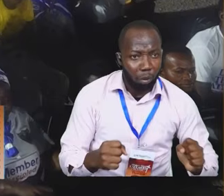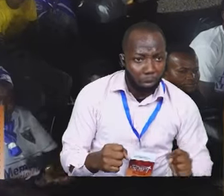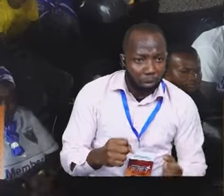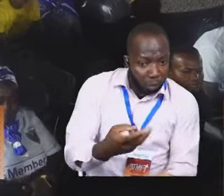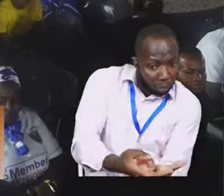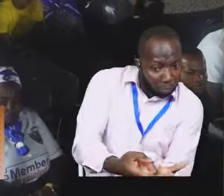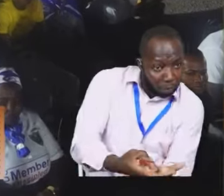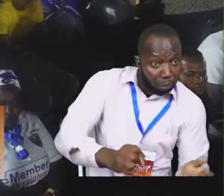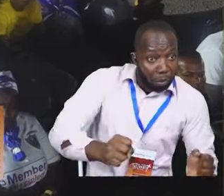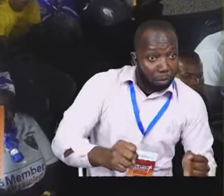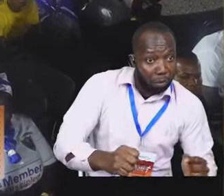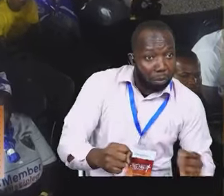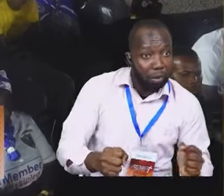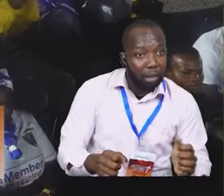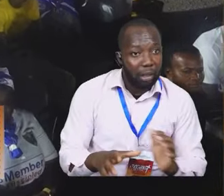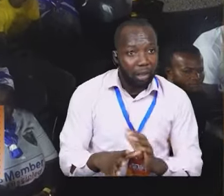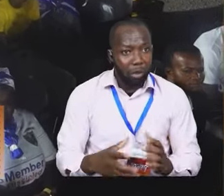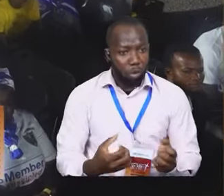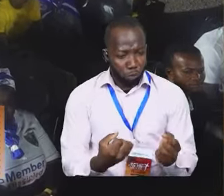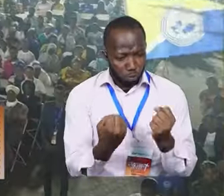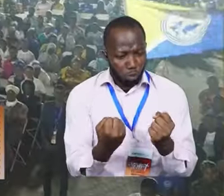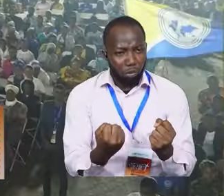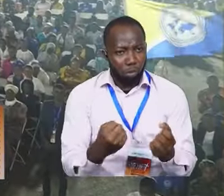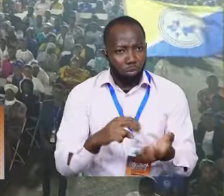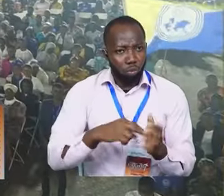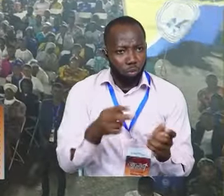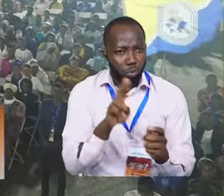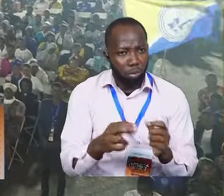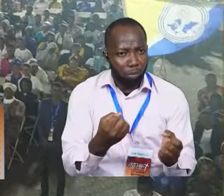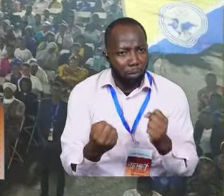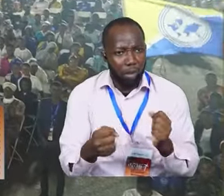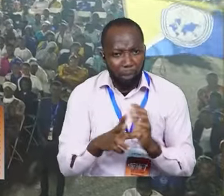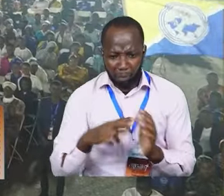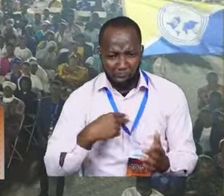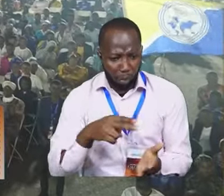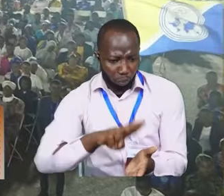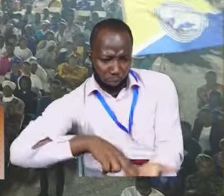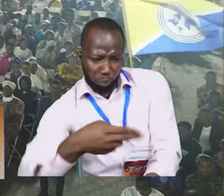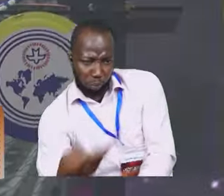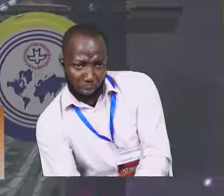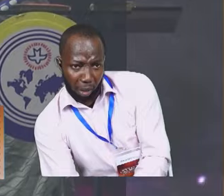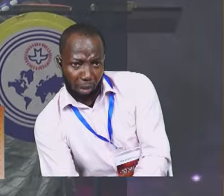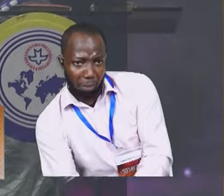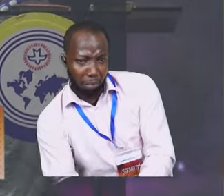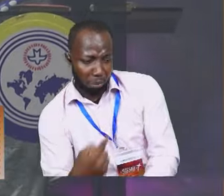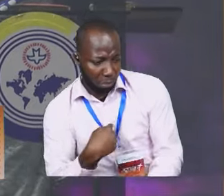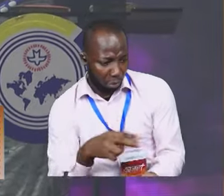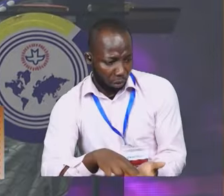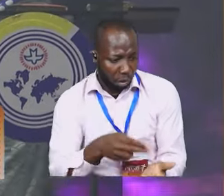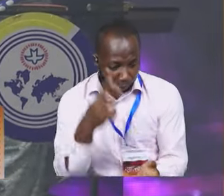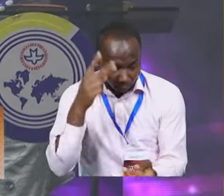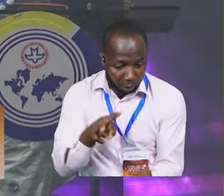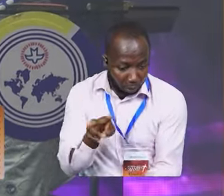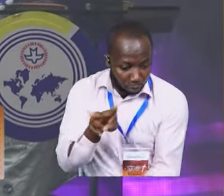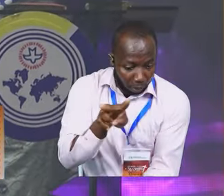shook herself on the floor. And what did not was on her cry, mommy, free no so tough. Though I was on her, the strength she shook herself with